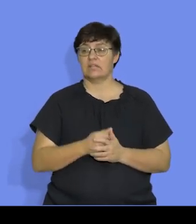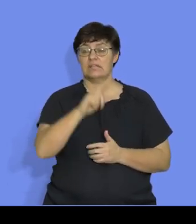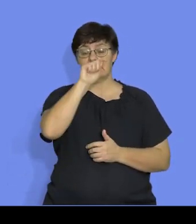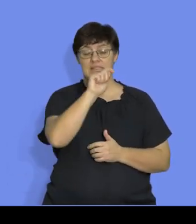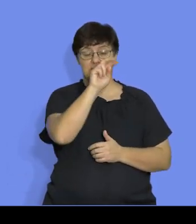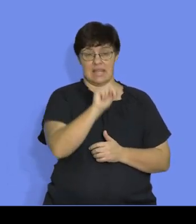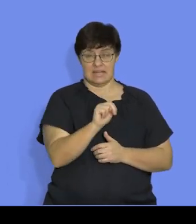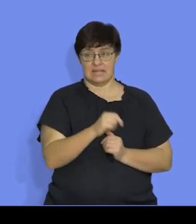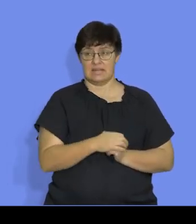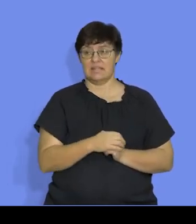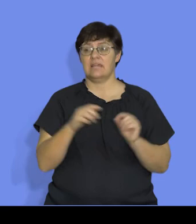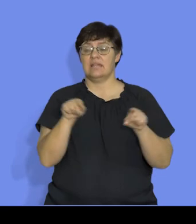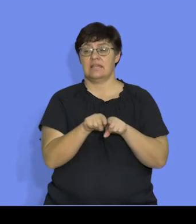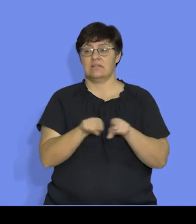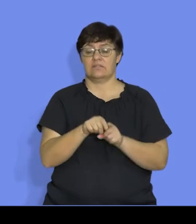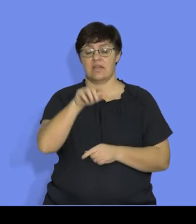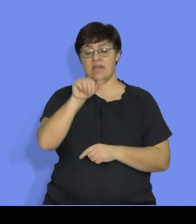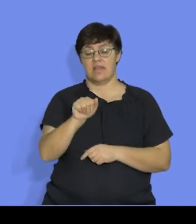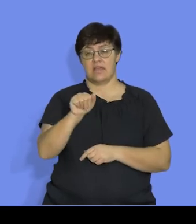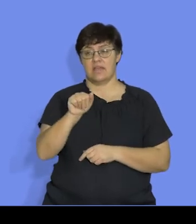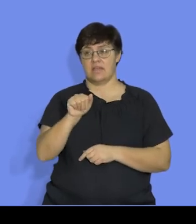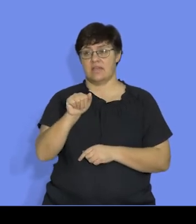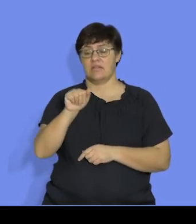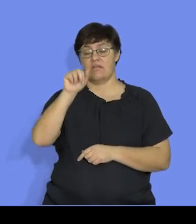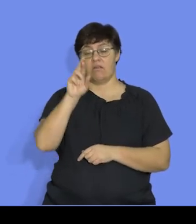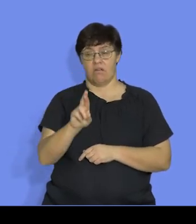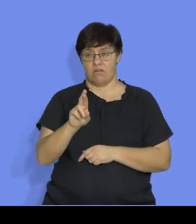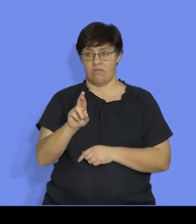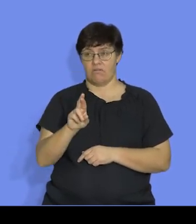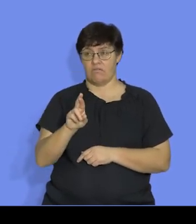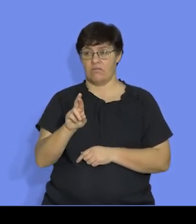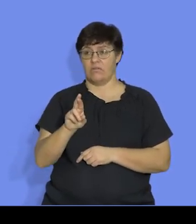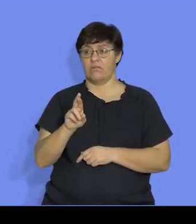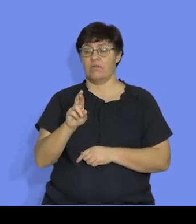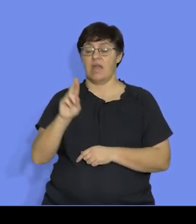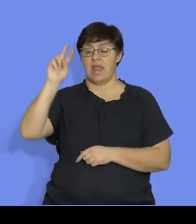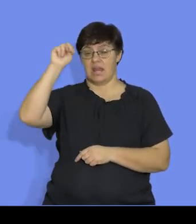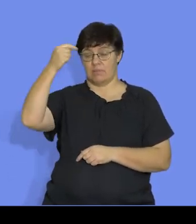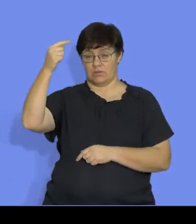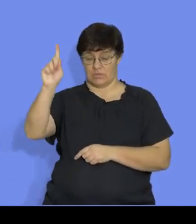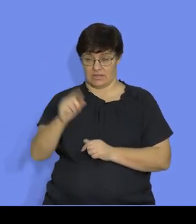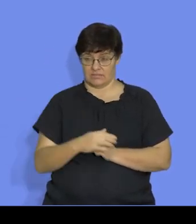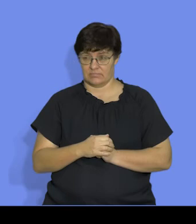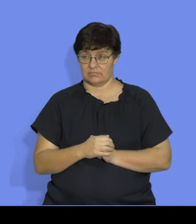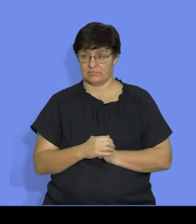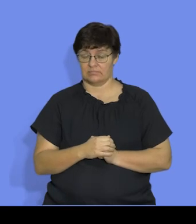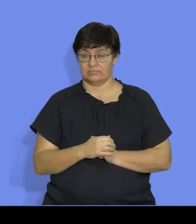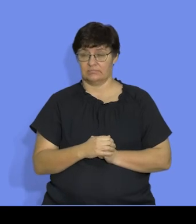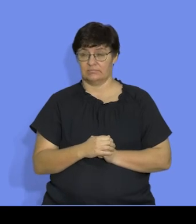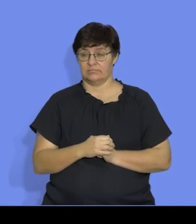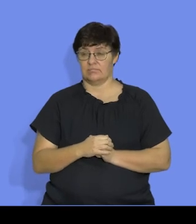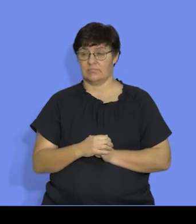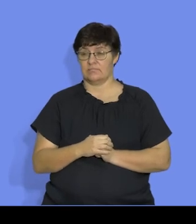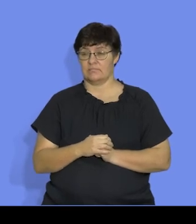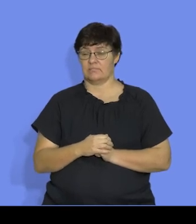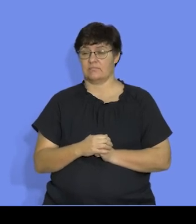of Tn is equal to A to R to the power of n minus 1.